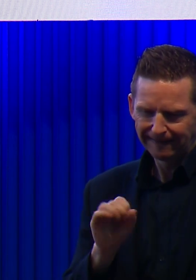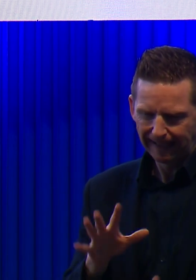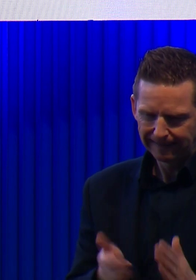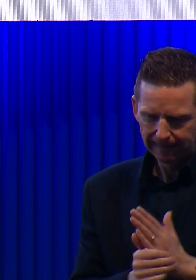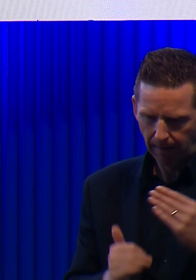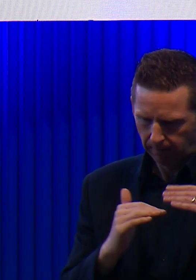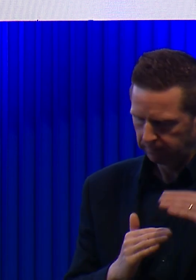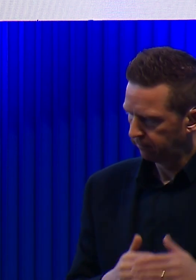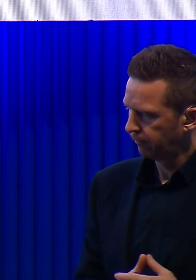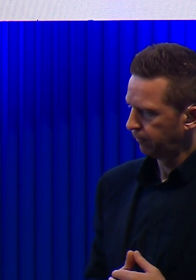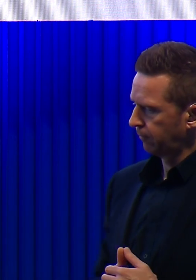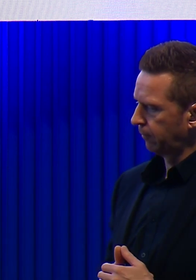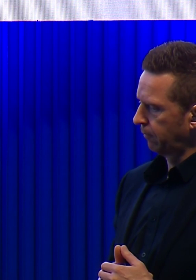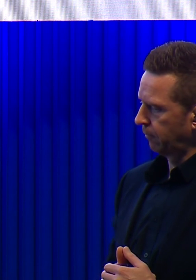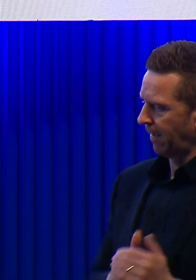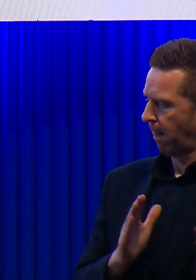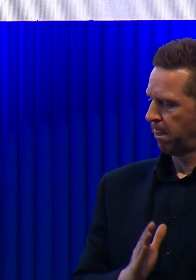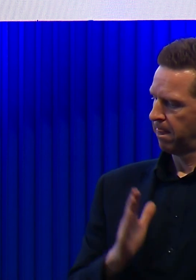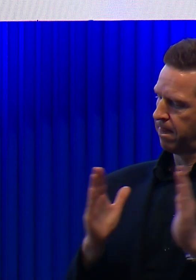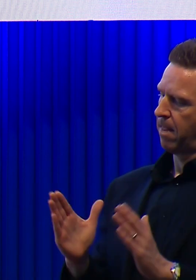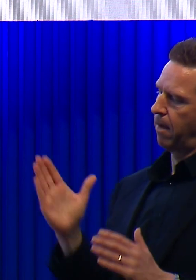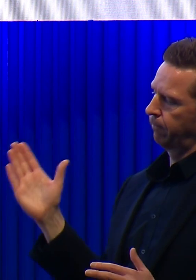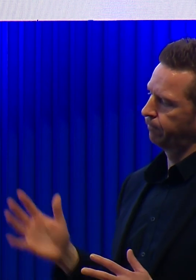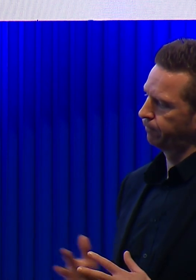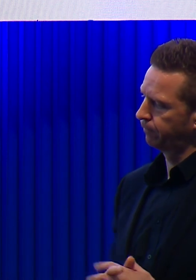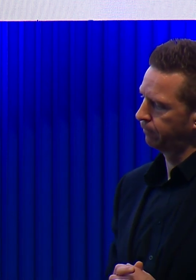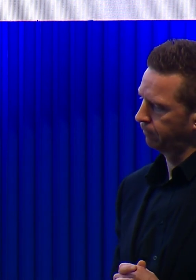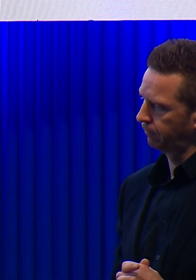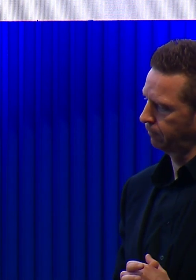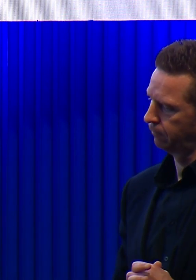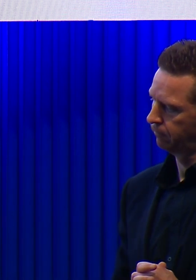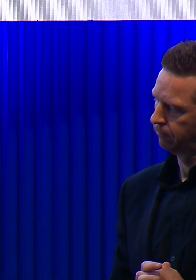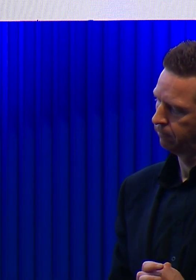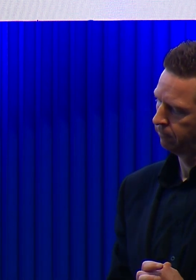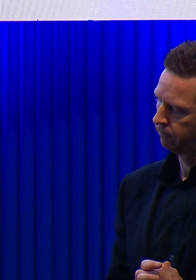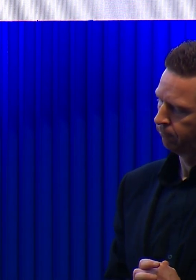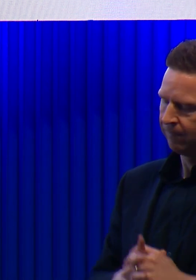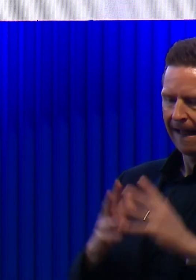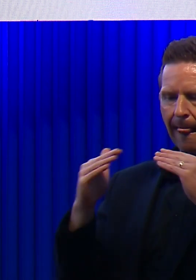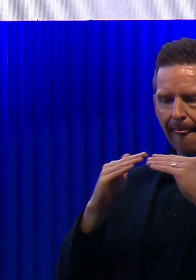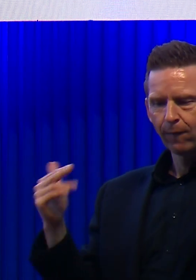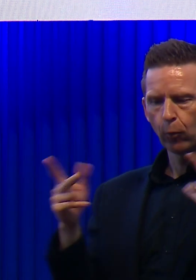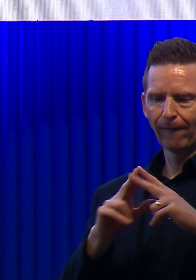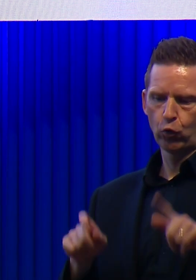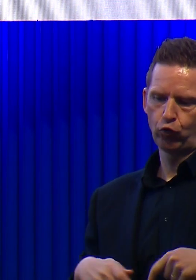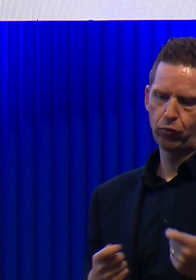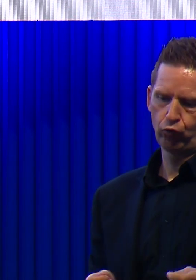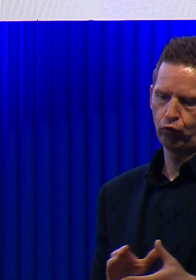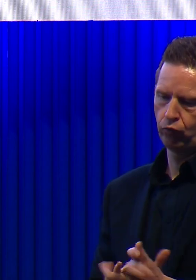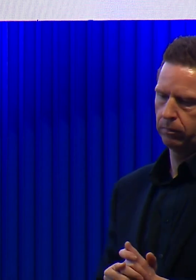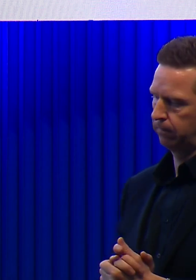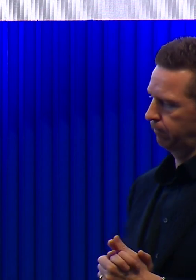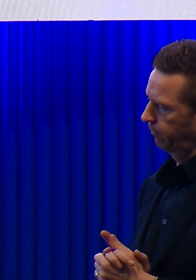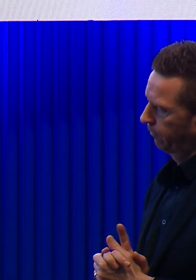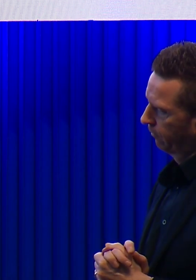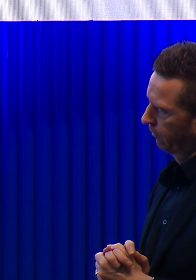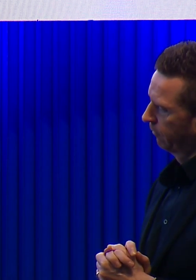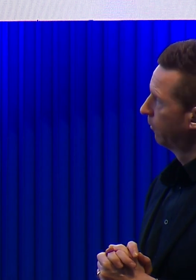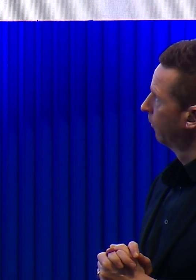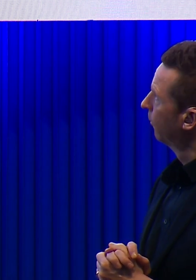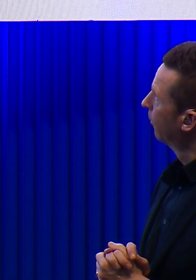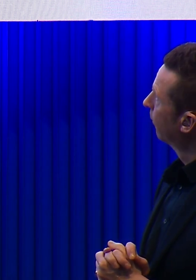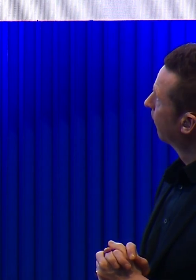here progressively to more value creation things and